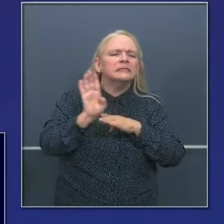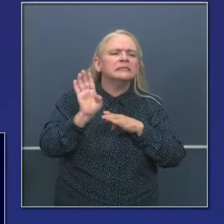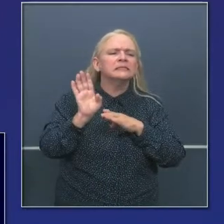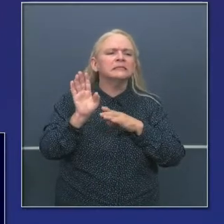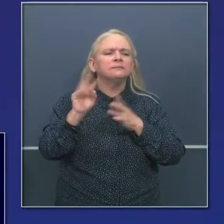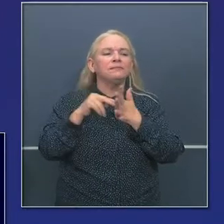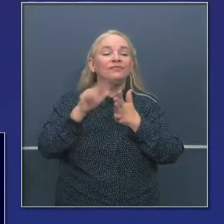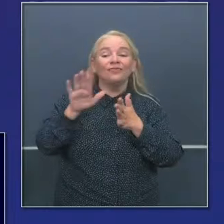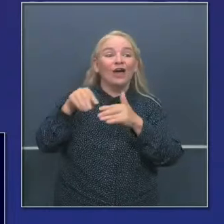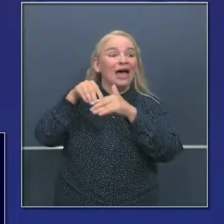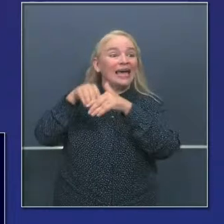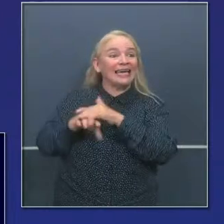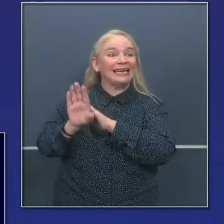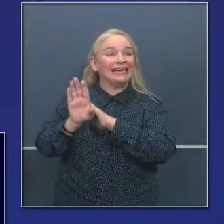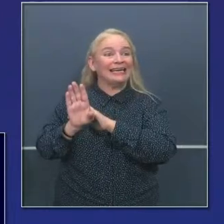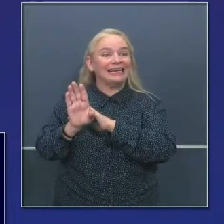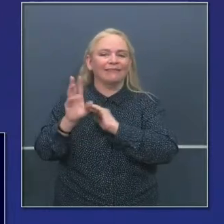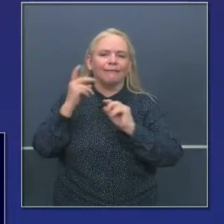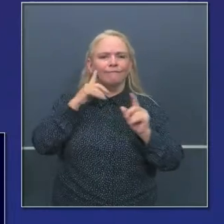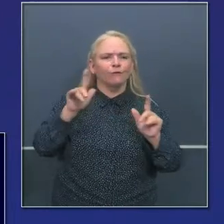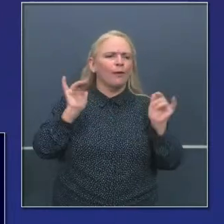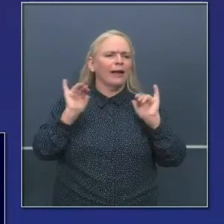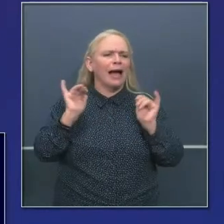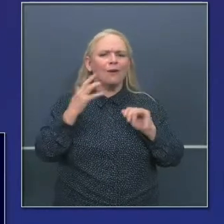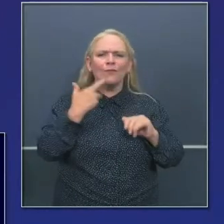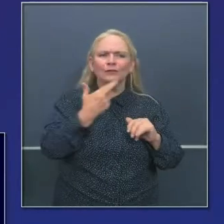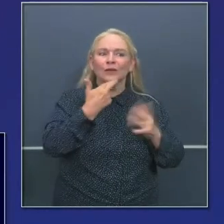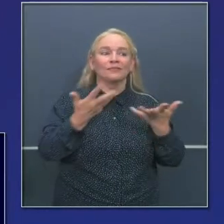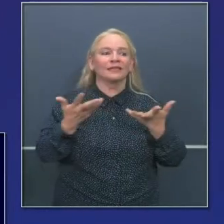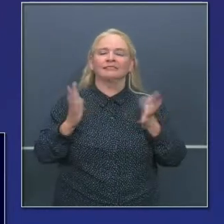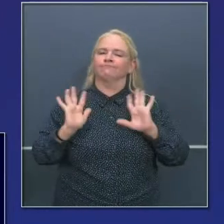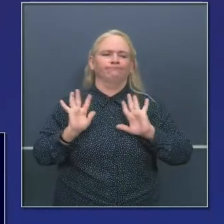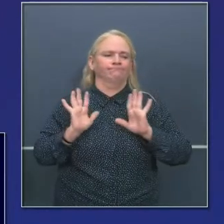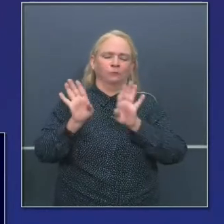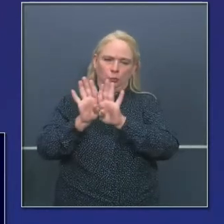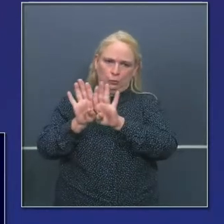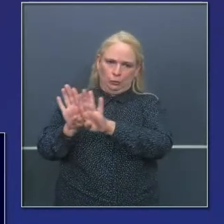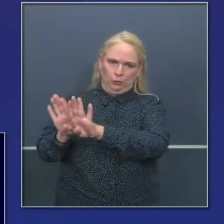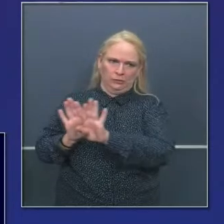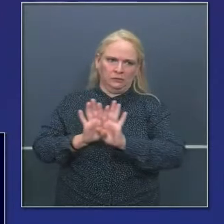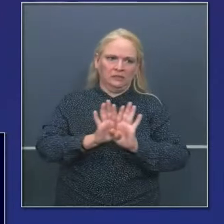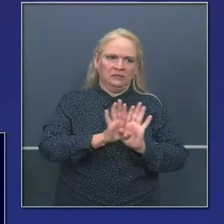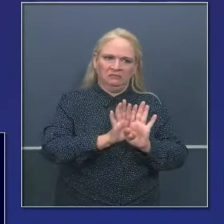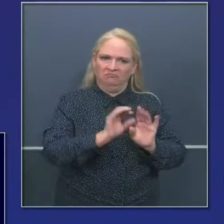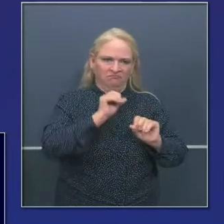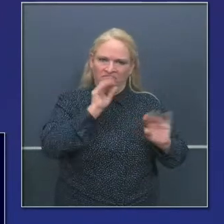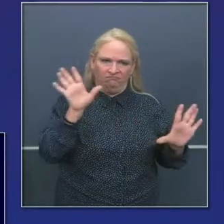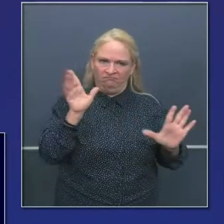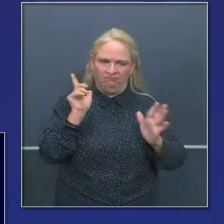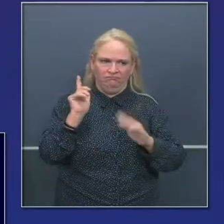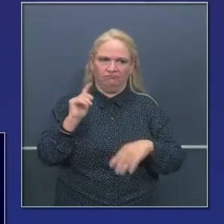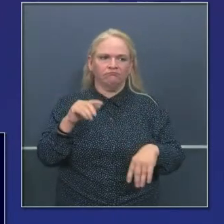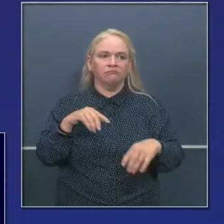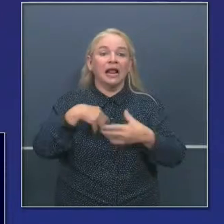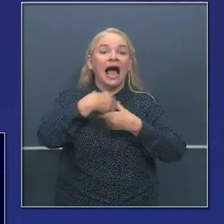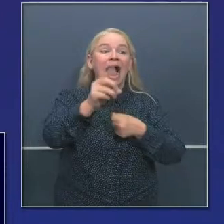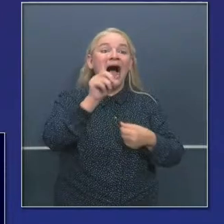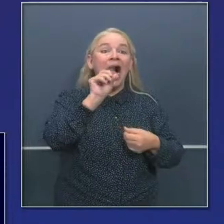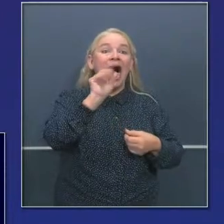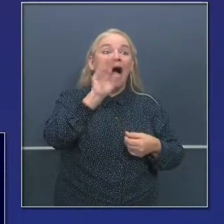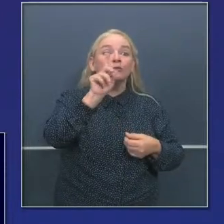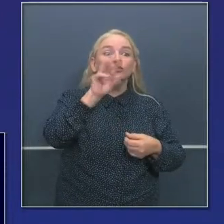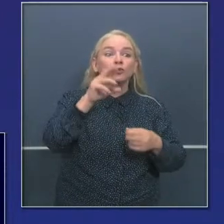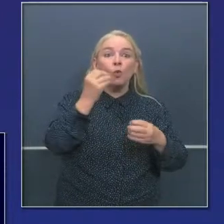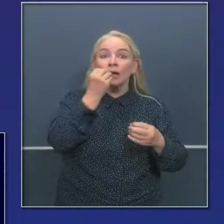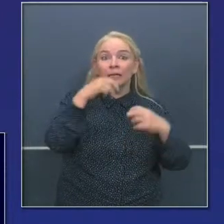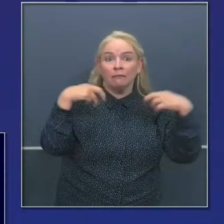Indoor activities is where we're trying to push outdoors. Indoor dining, we want to push outdoor dining. I want to get